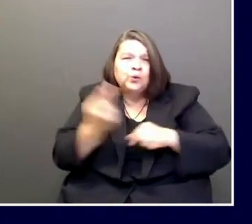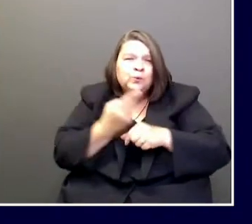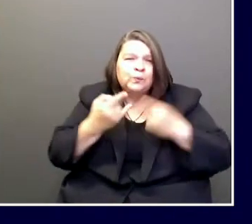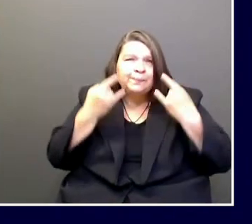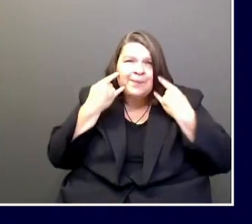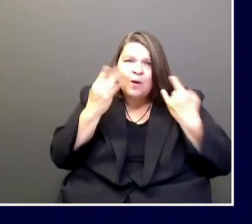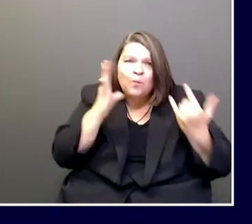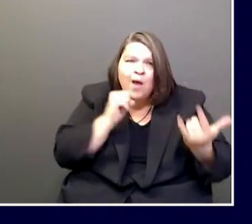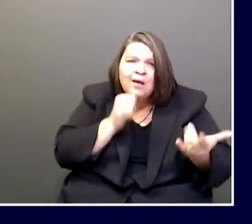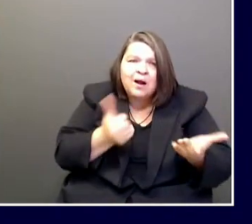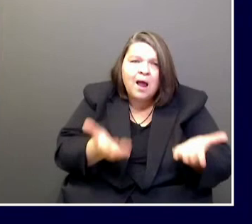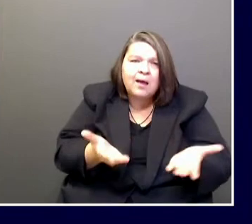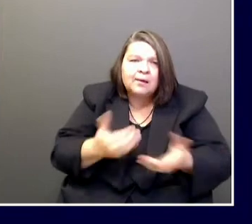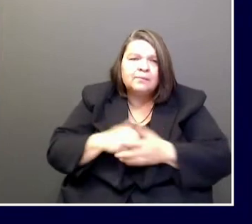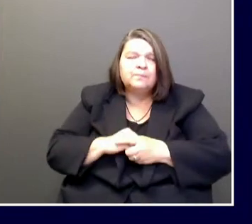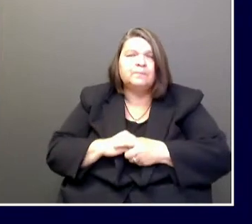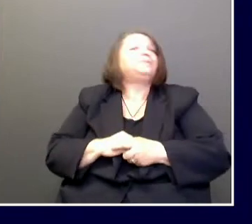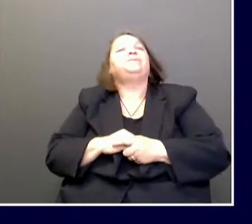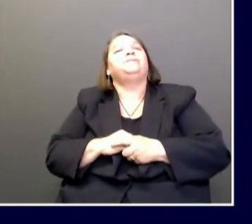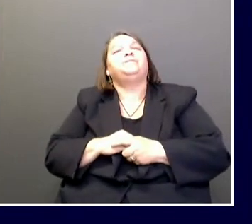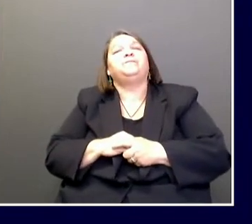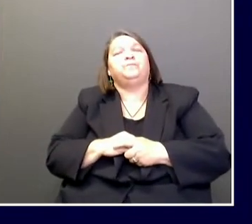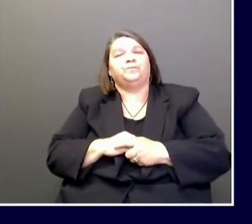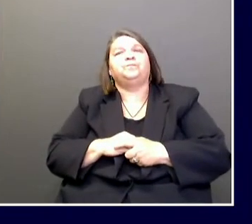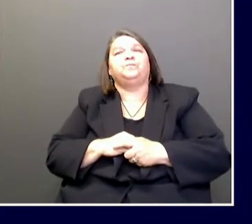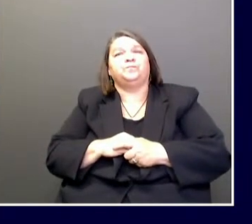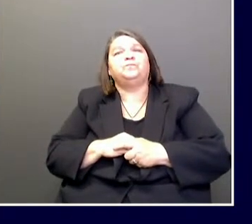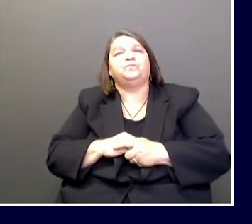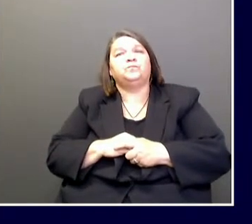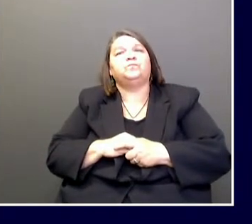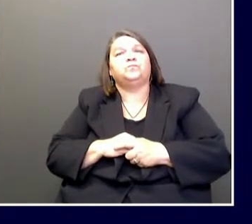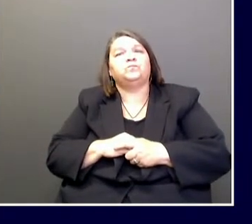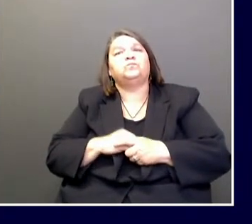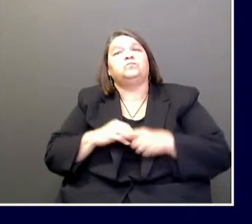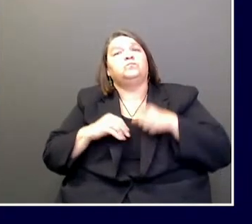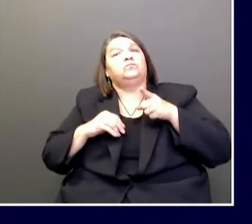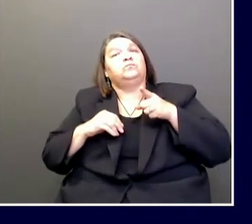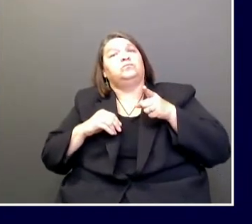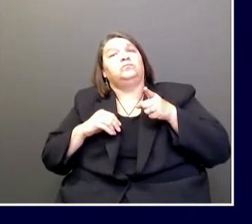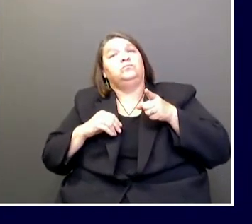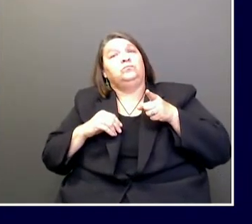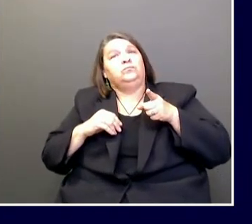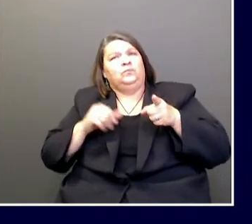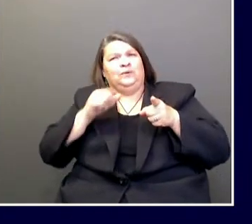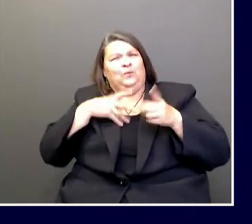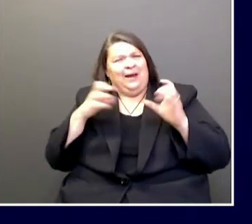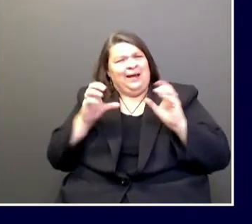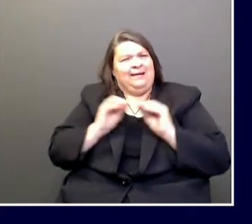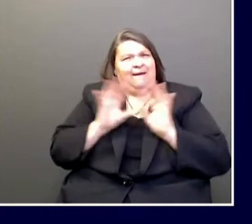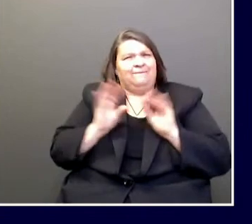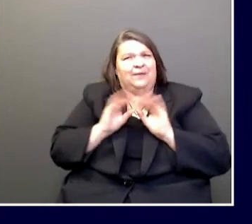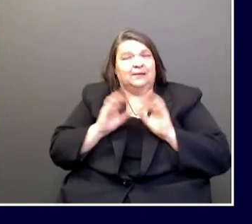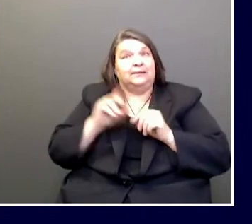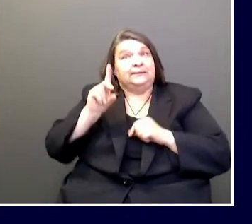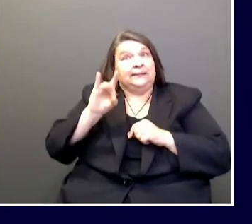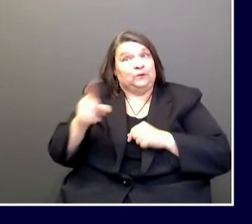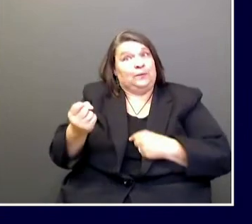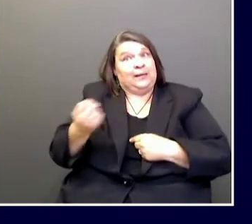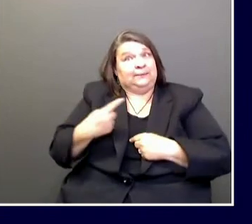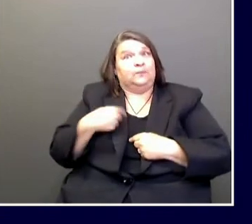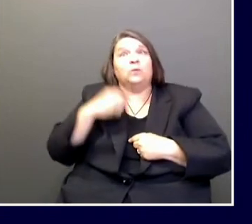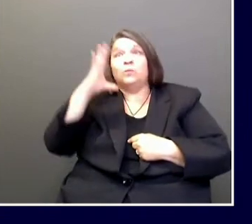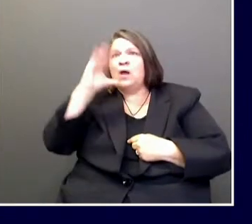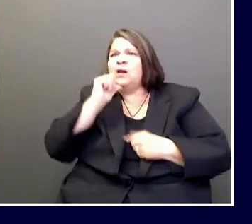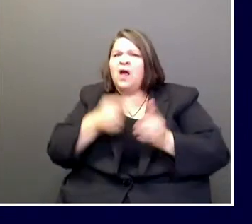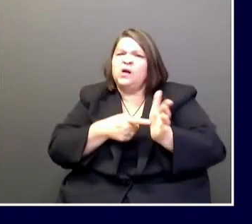not asking why not make this a mandate. You're just saying you're asking why not just make the recommendation a statewide